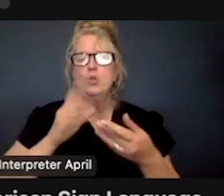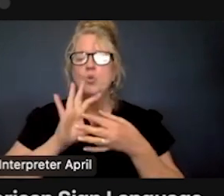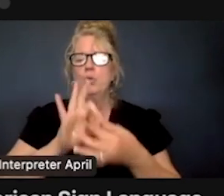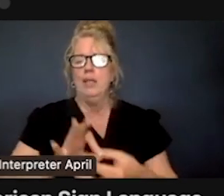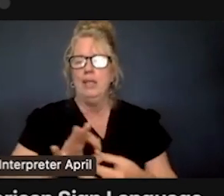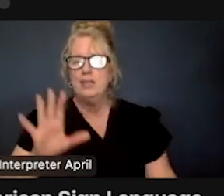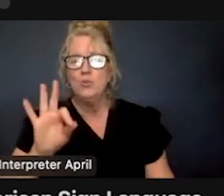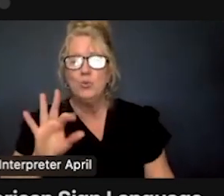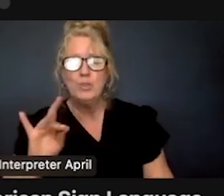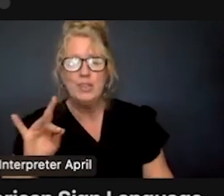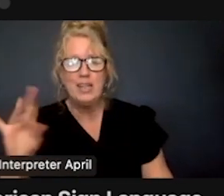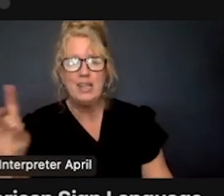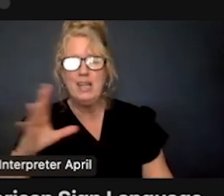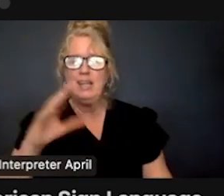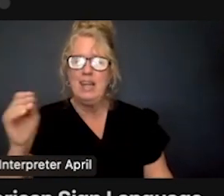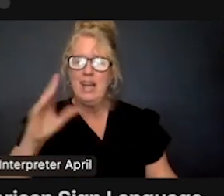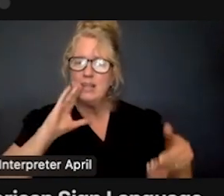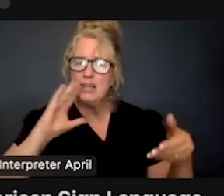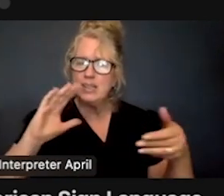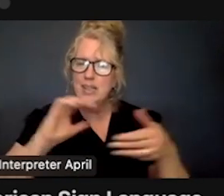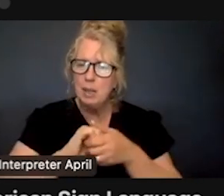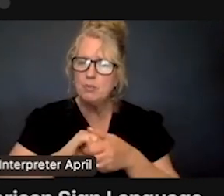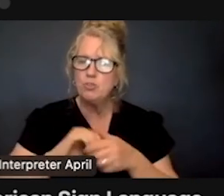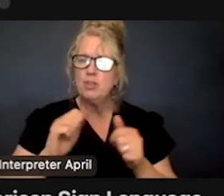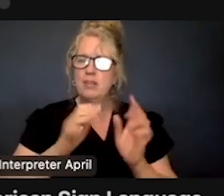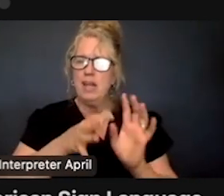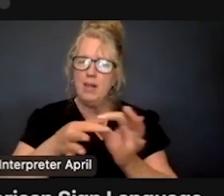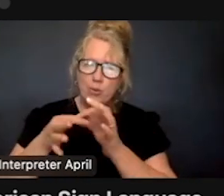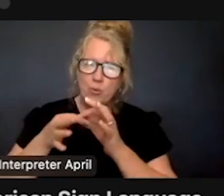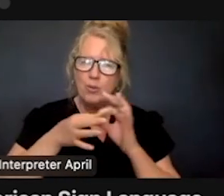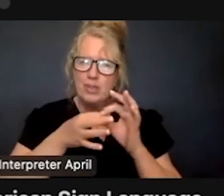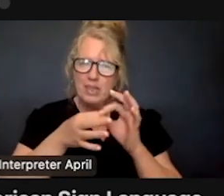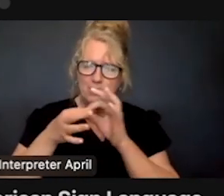911 collaboration and coordination efforts.